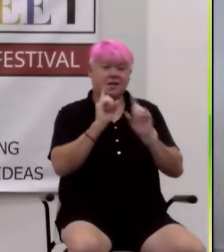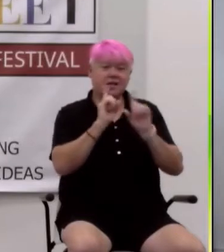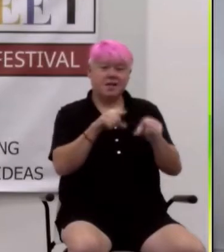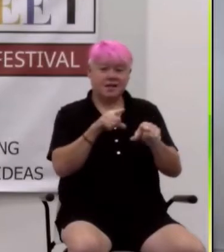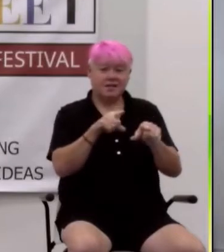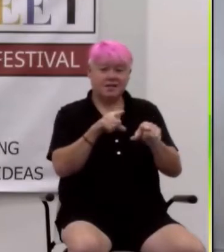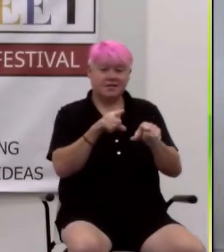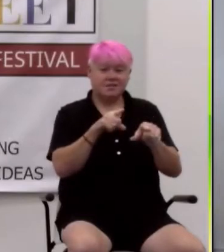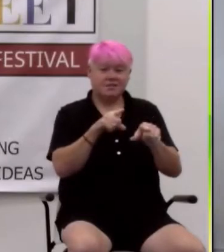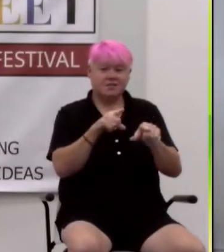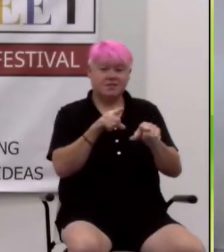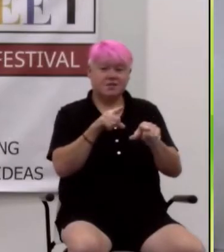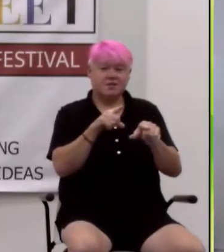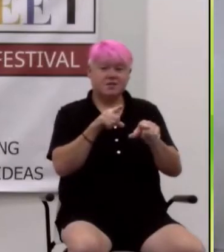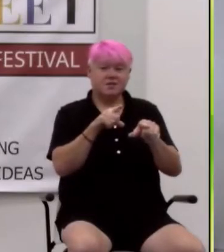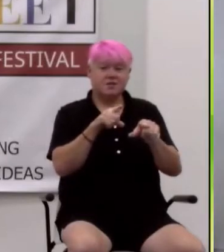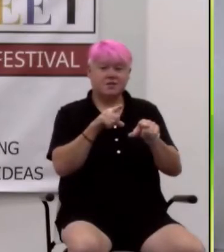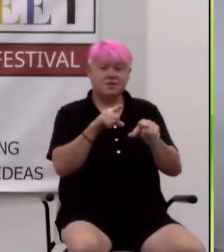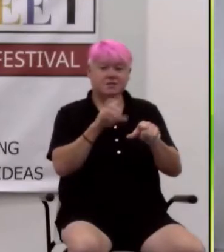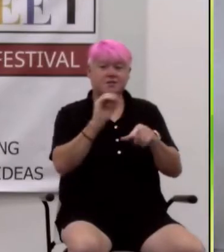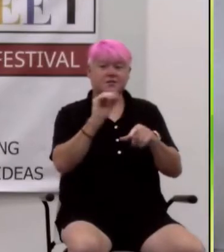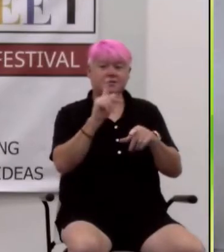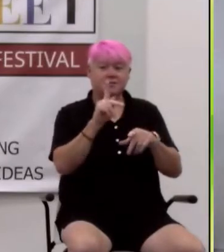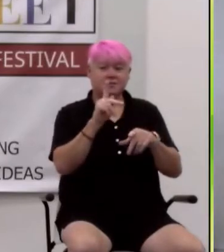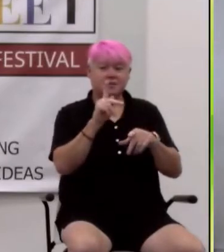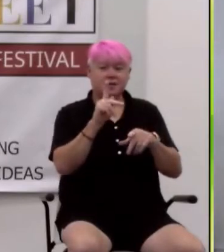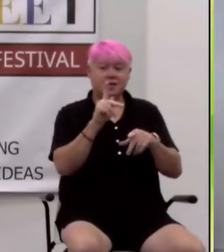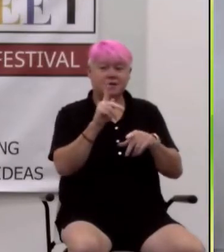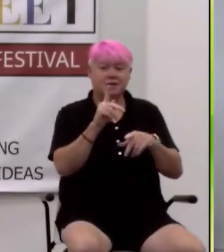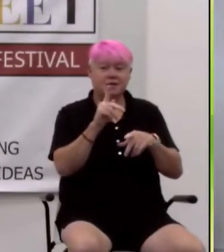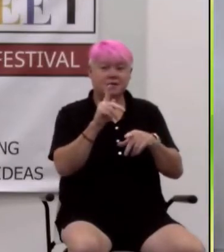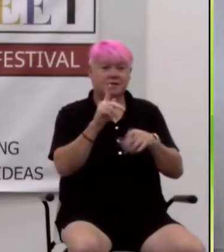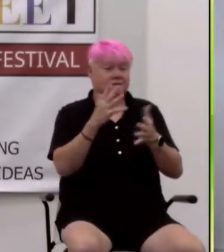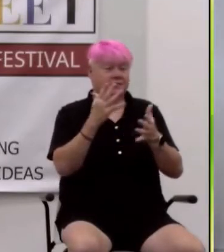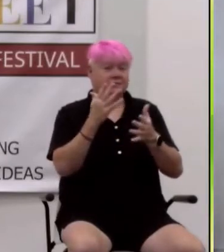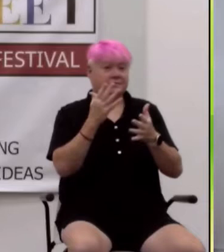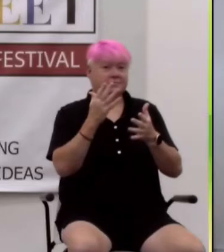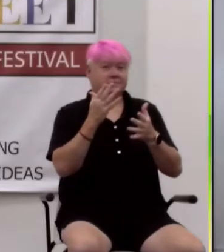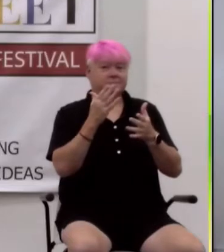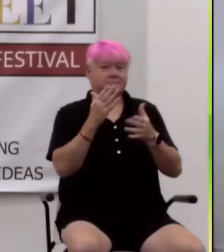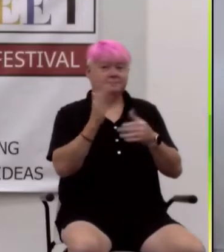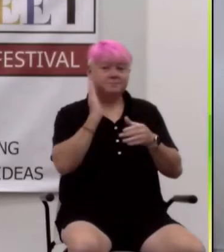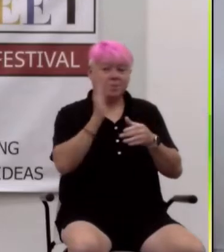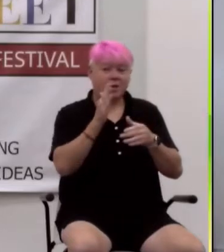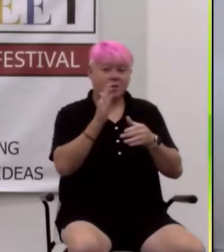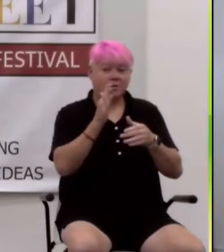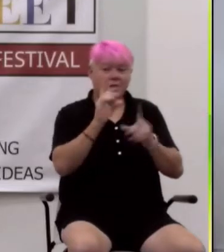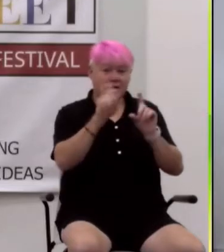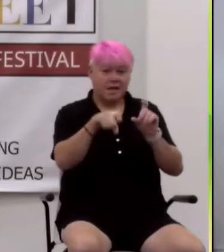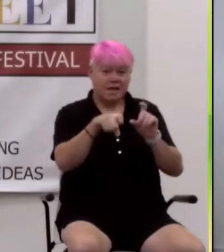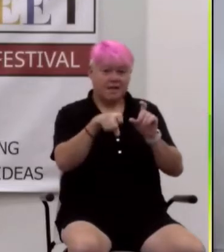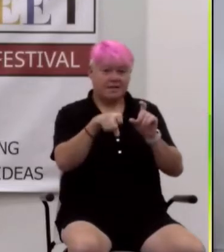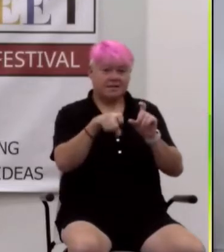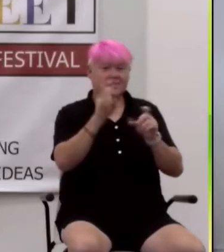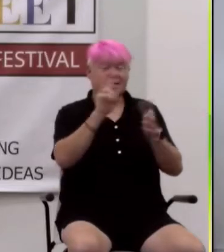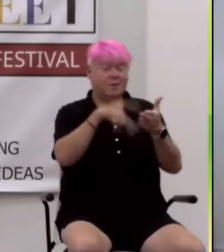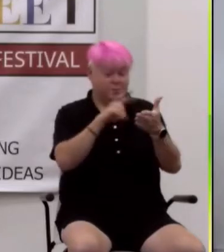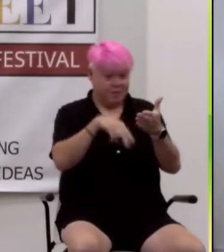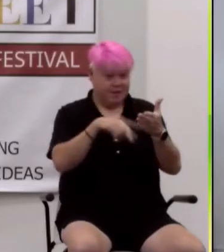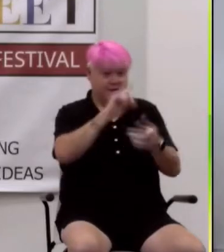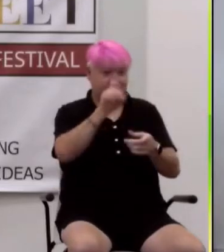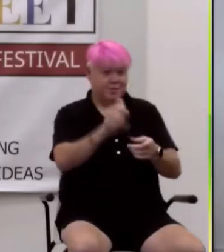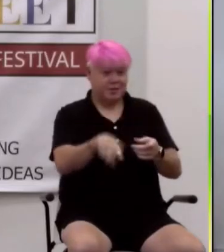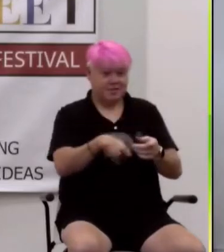your presentation. Okay. And I will pass, or I will ask the people, I will read out the questions that they